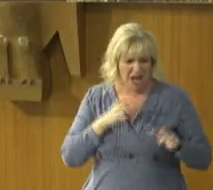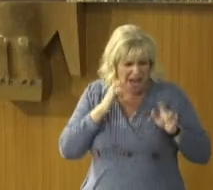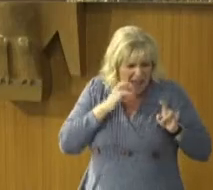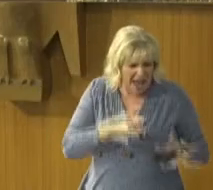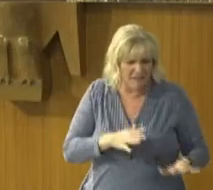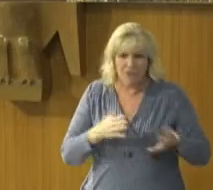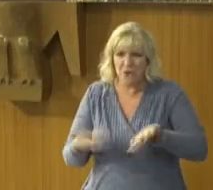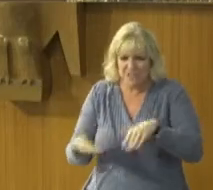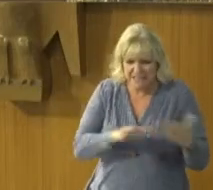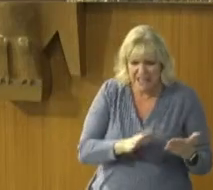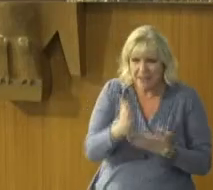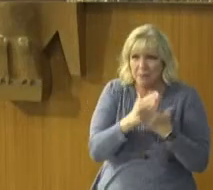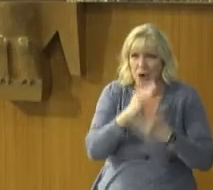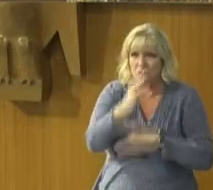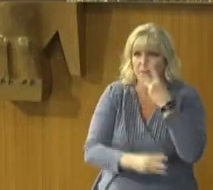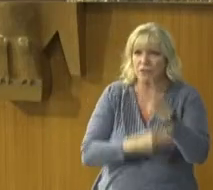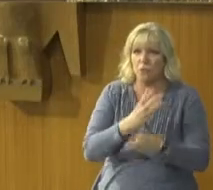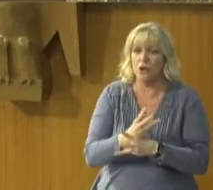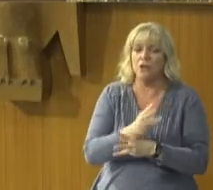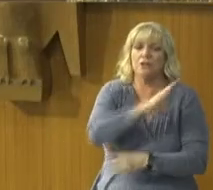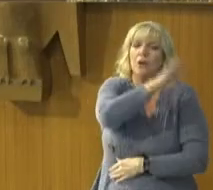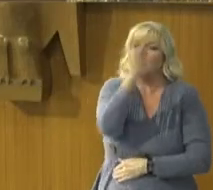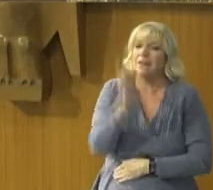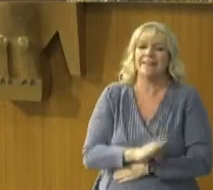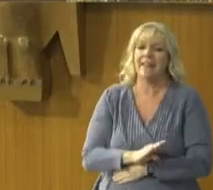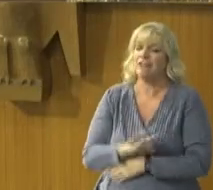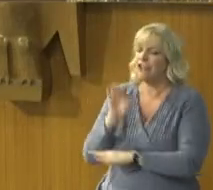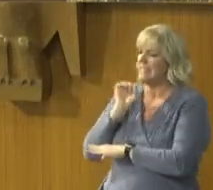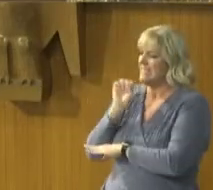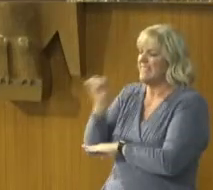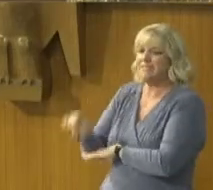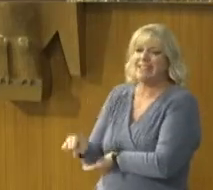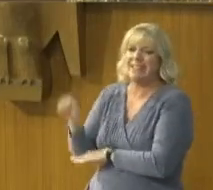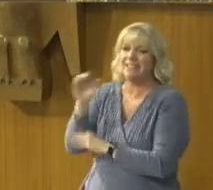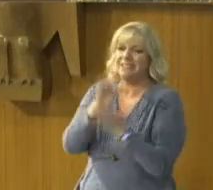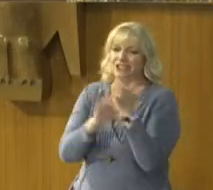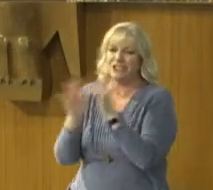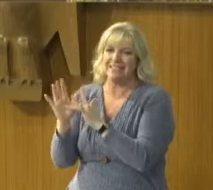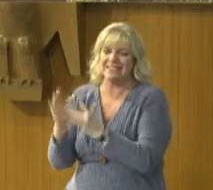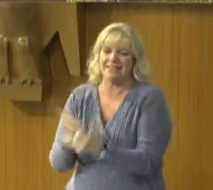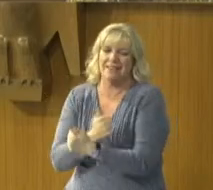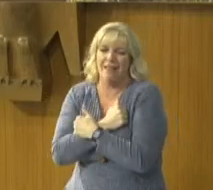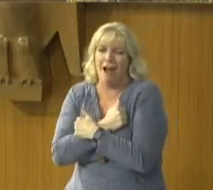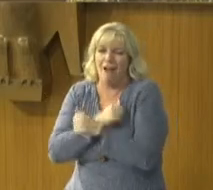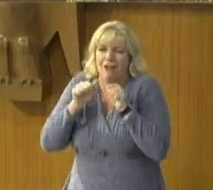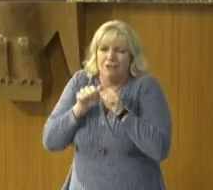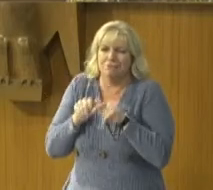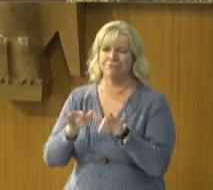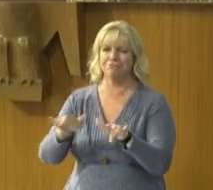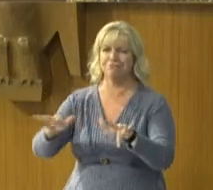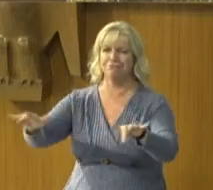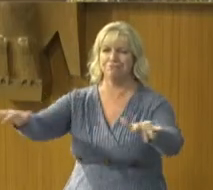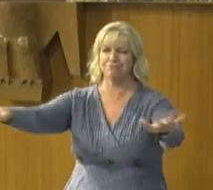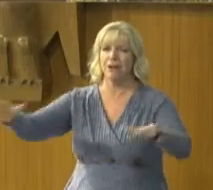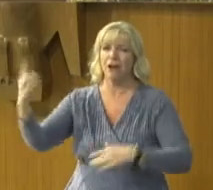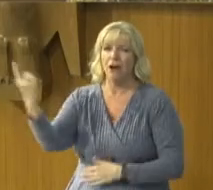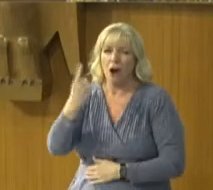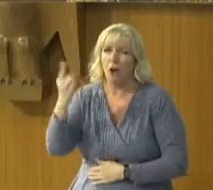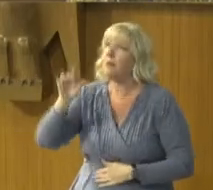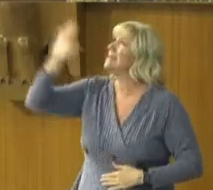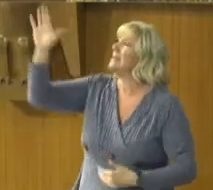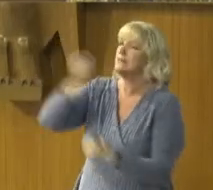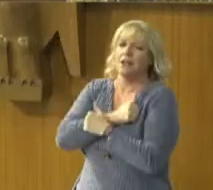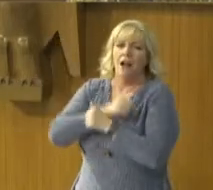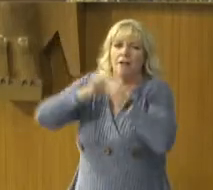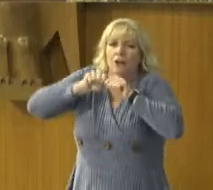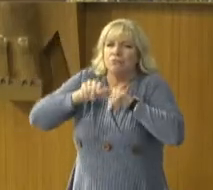of this world will never defeat the life-giving love of Christ that shines into the shadows of our